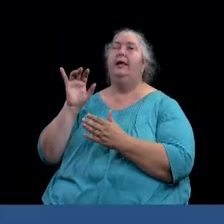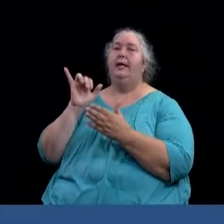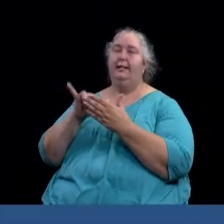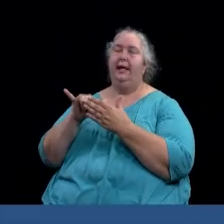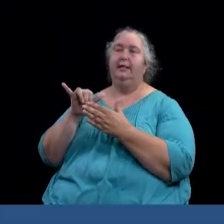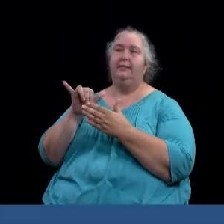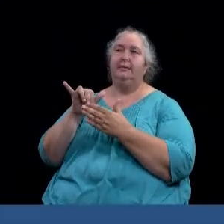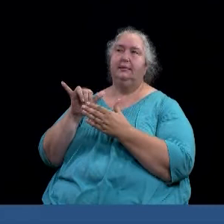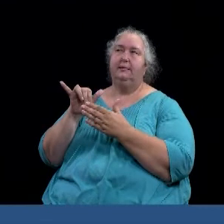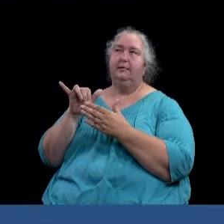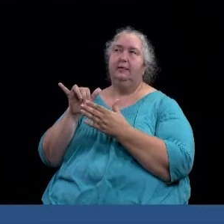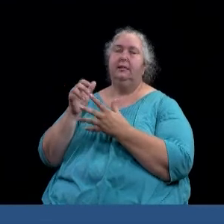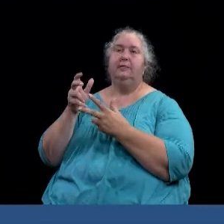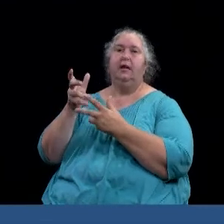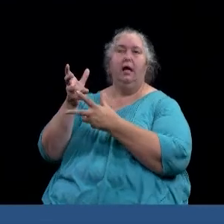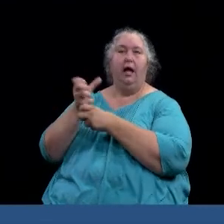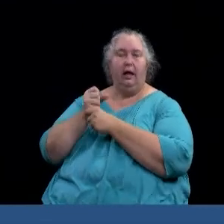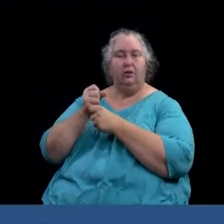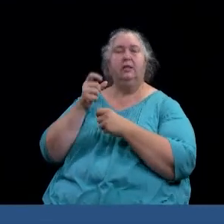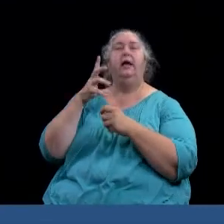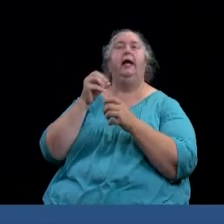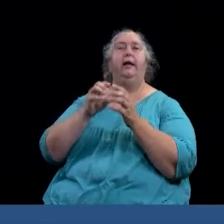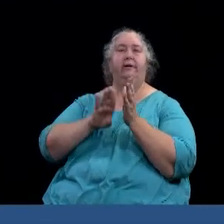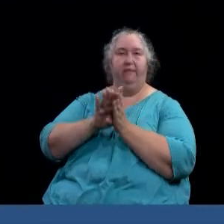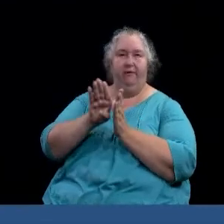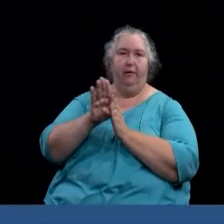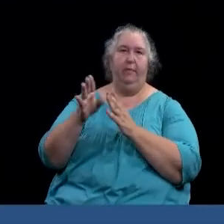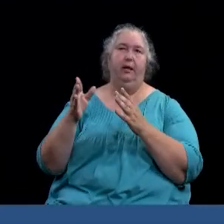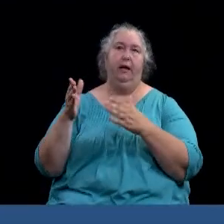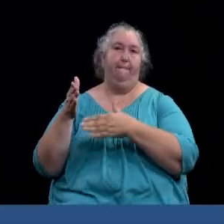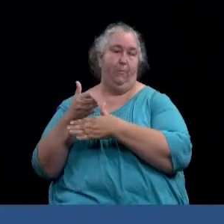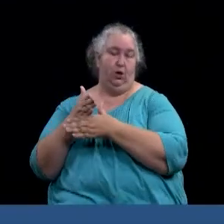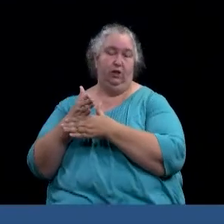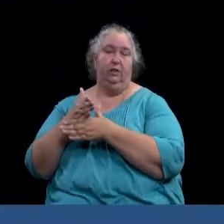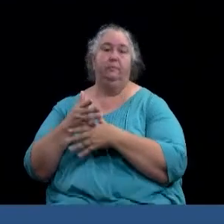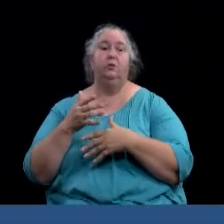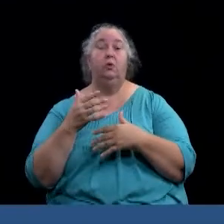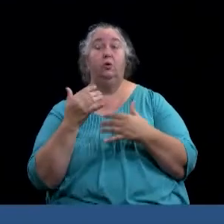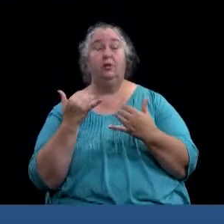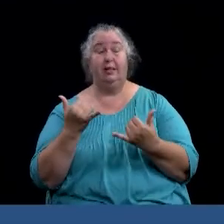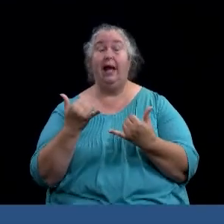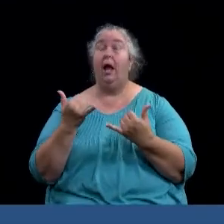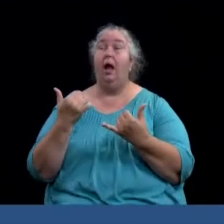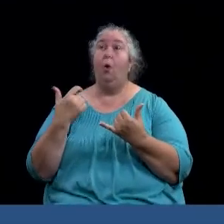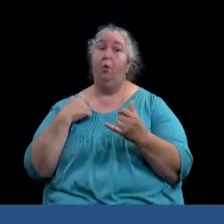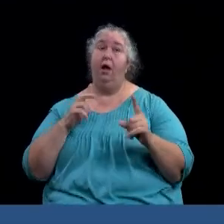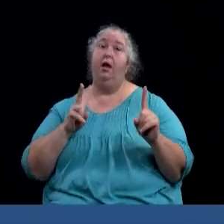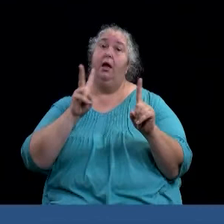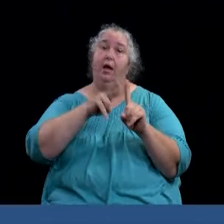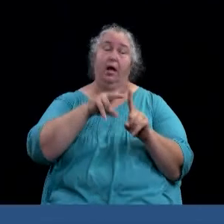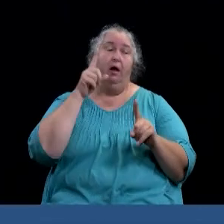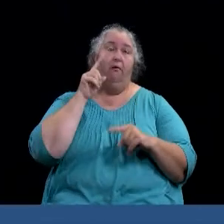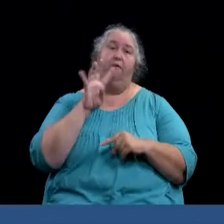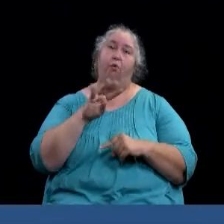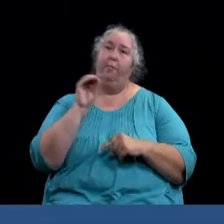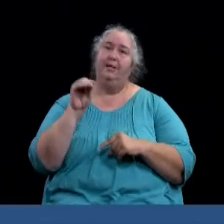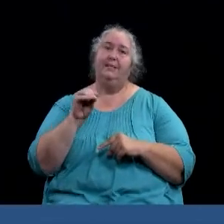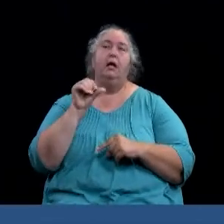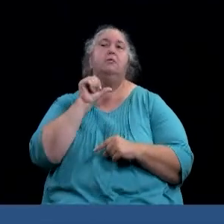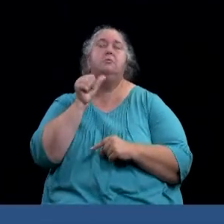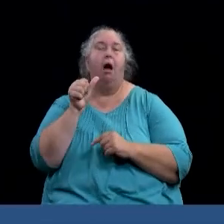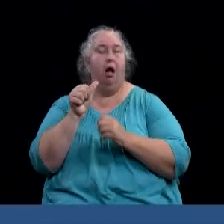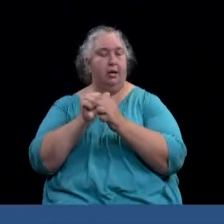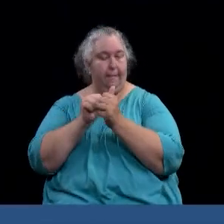So we are and have applied for 4% non-competitive bonds and tax